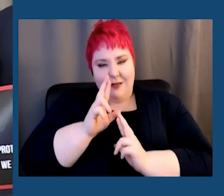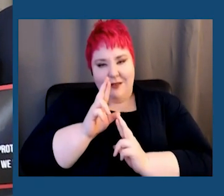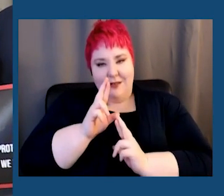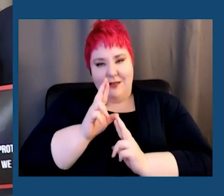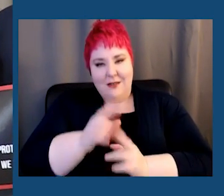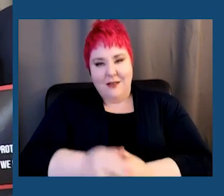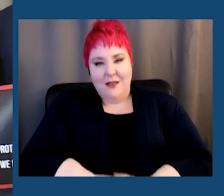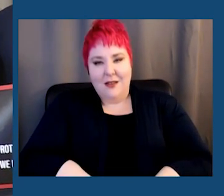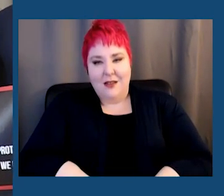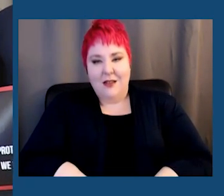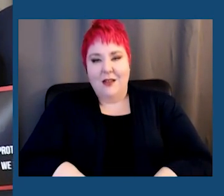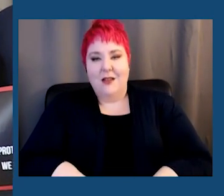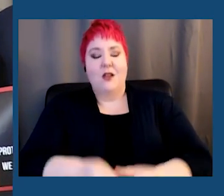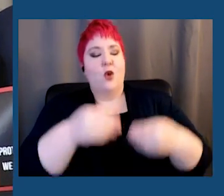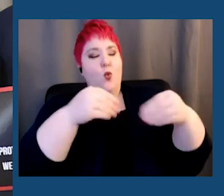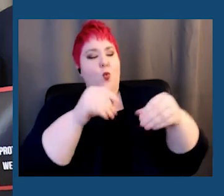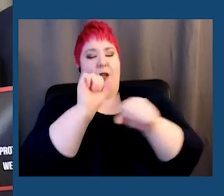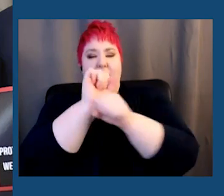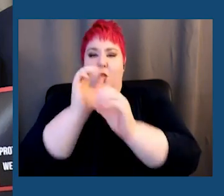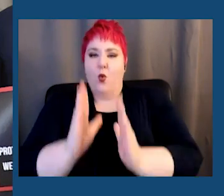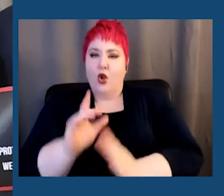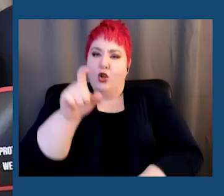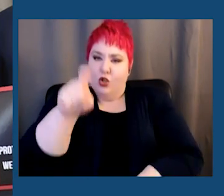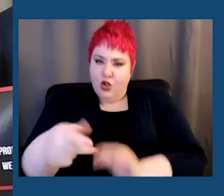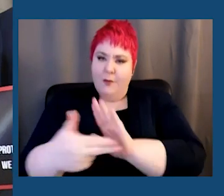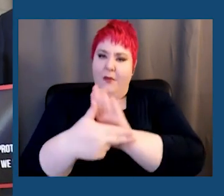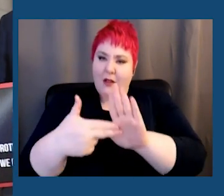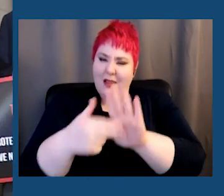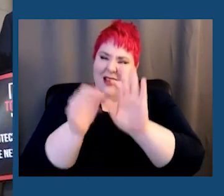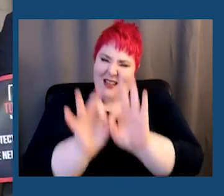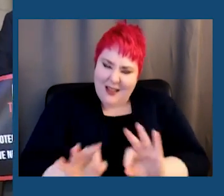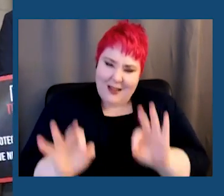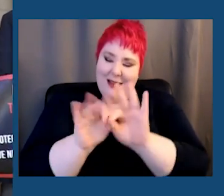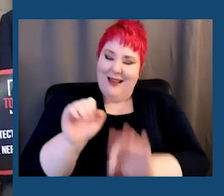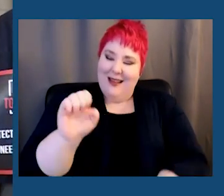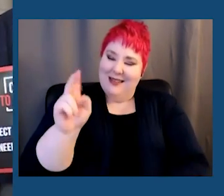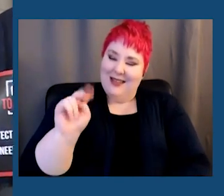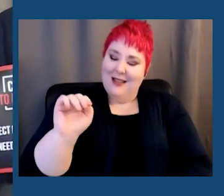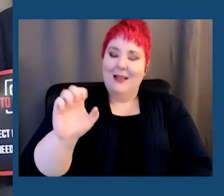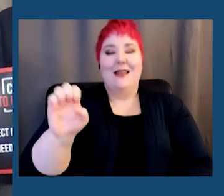Retail workers should be considered essential workers. Yes. Yeah.